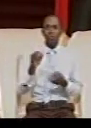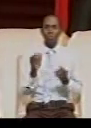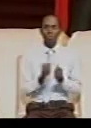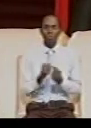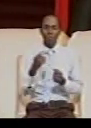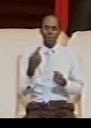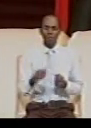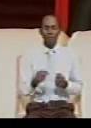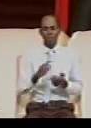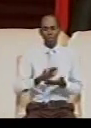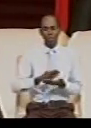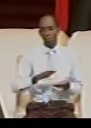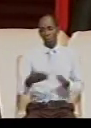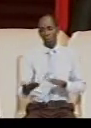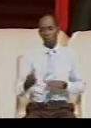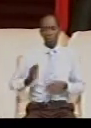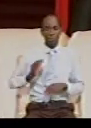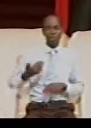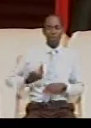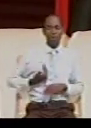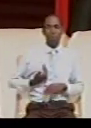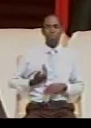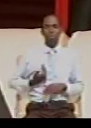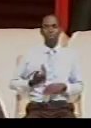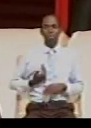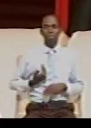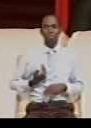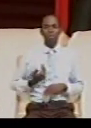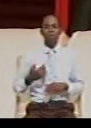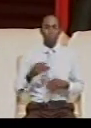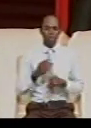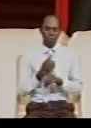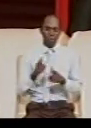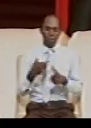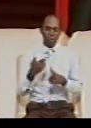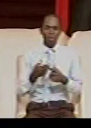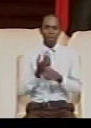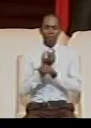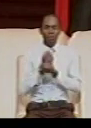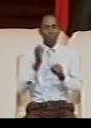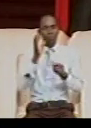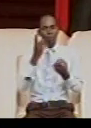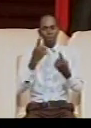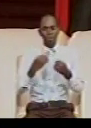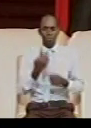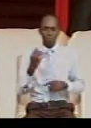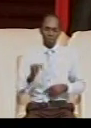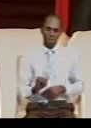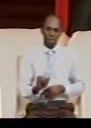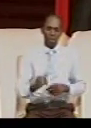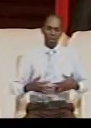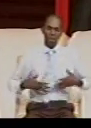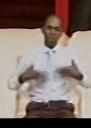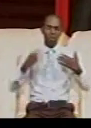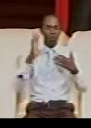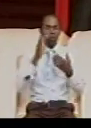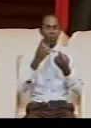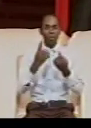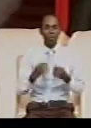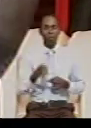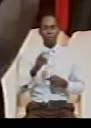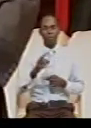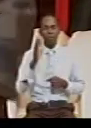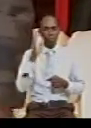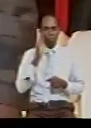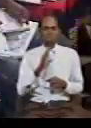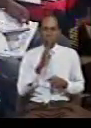soul and the deadened life, salvation will come, eternal life will come, you'll be